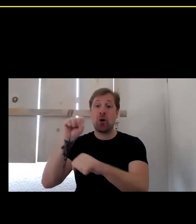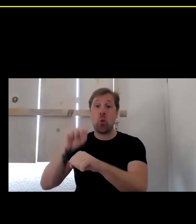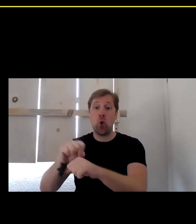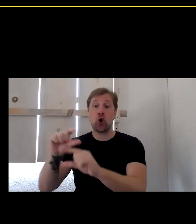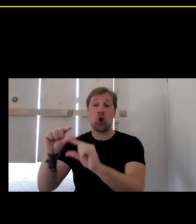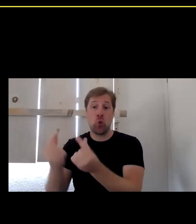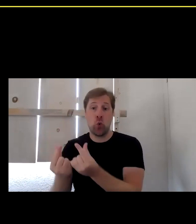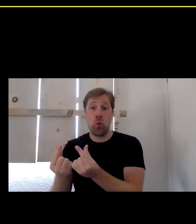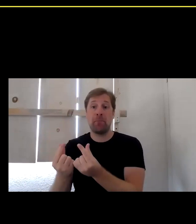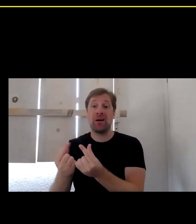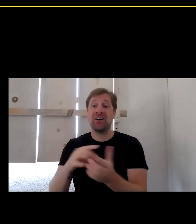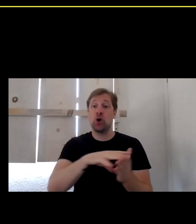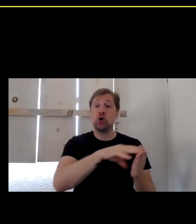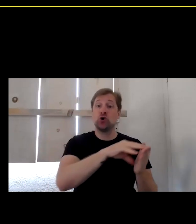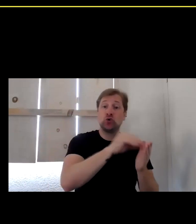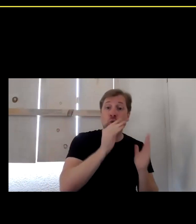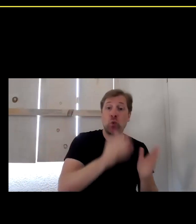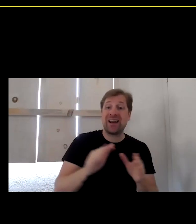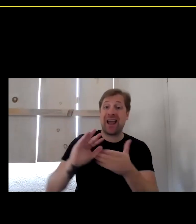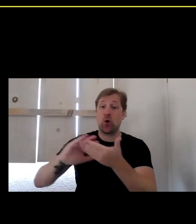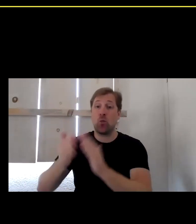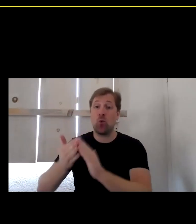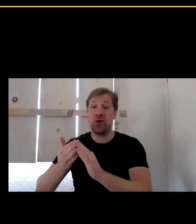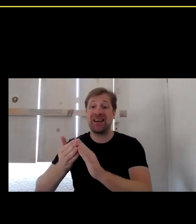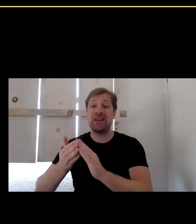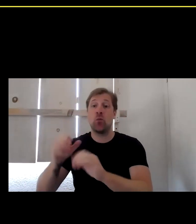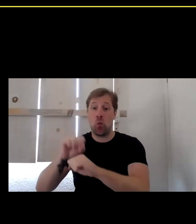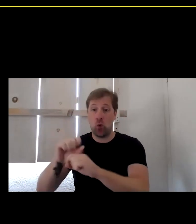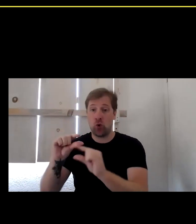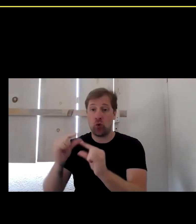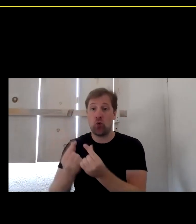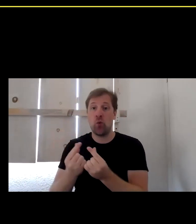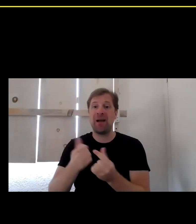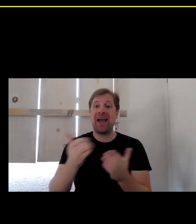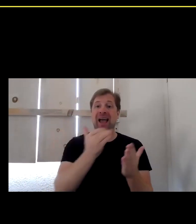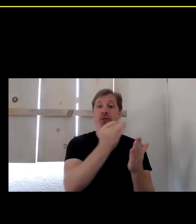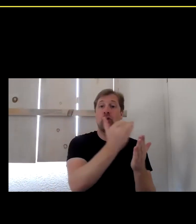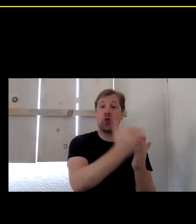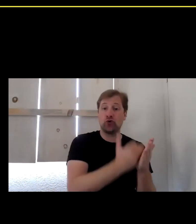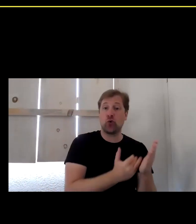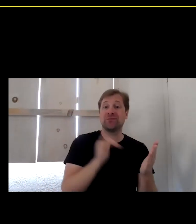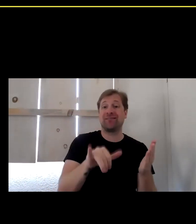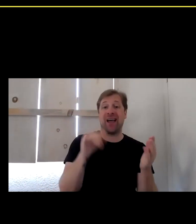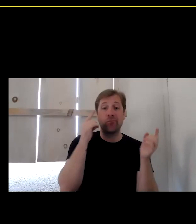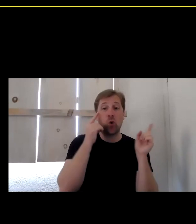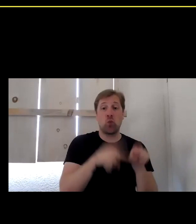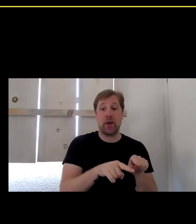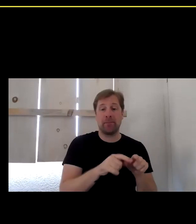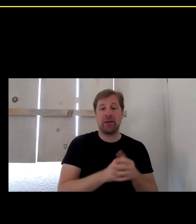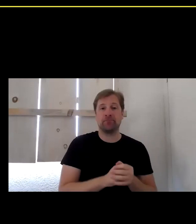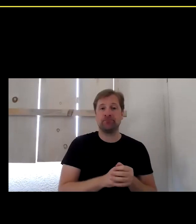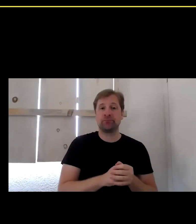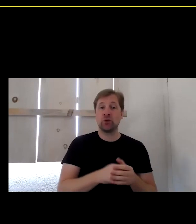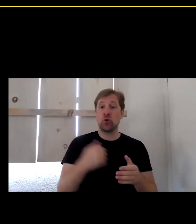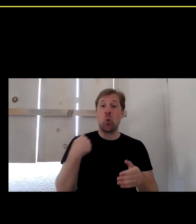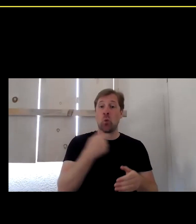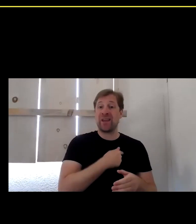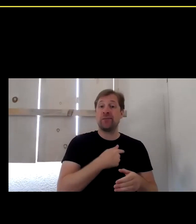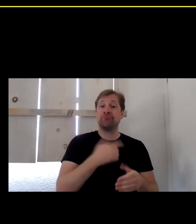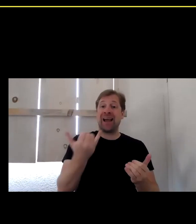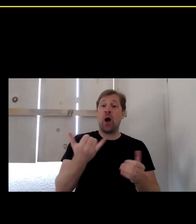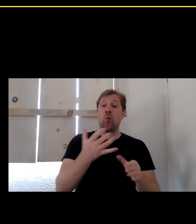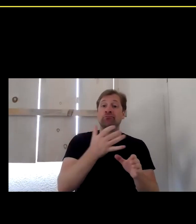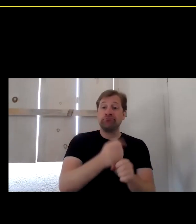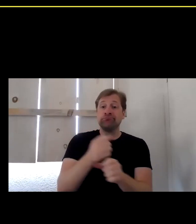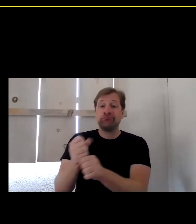student and community health work group, and the terms of the agreement. So we're going to walk through this with you, and I'm